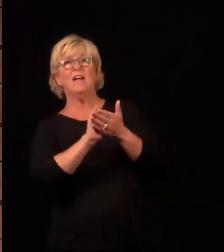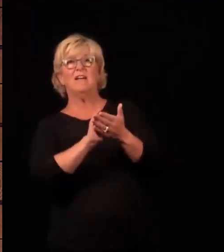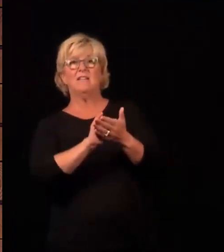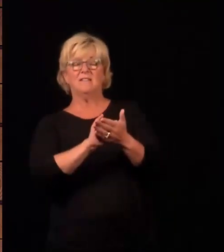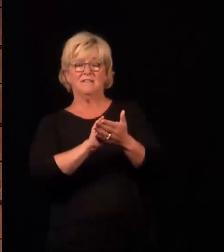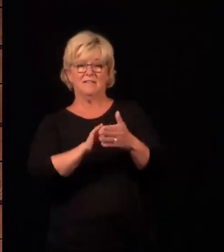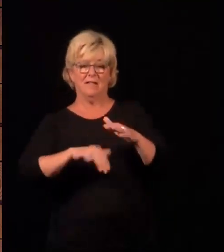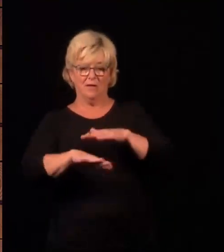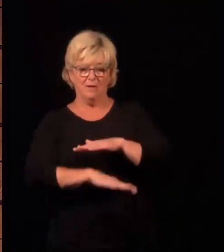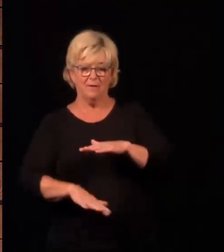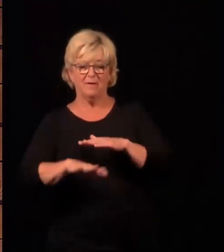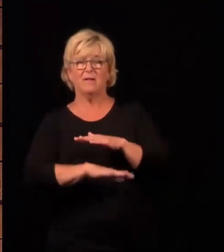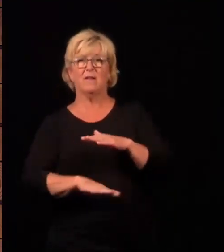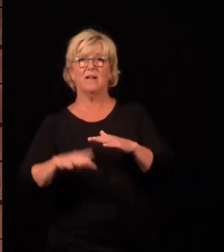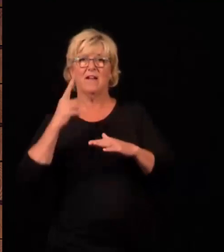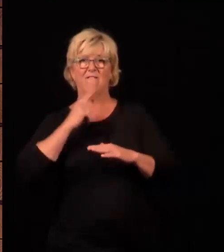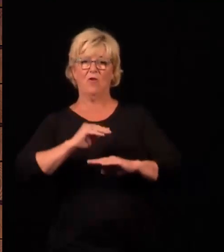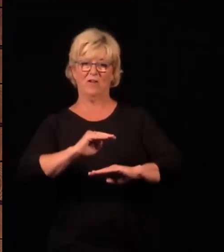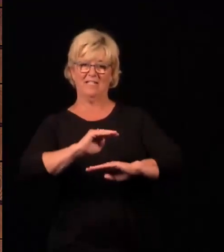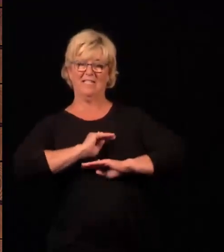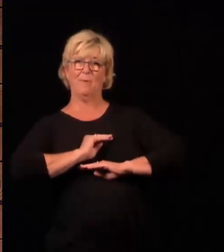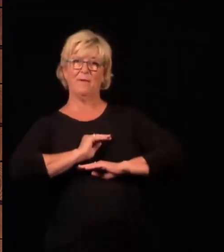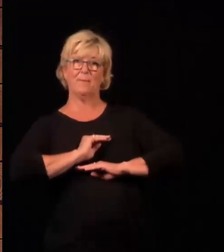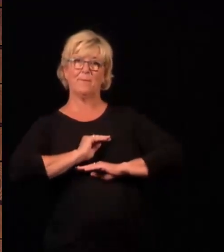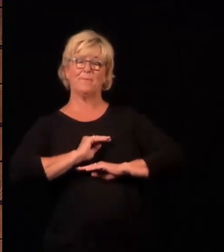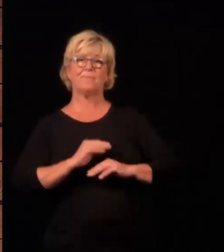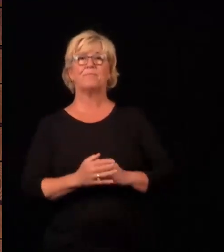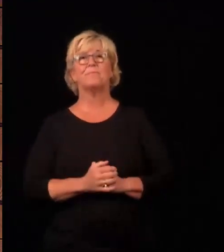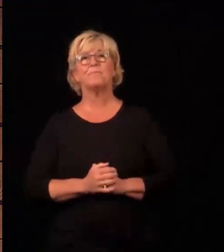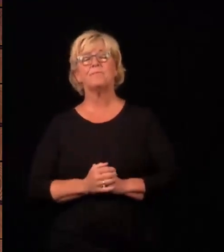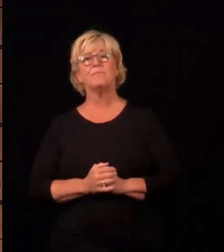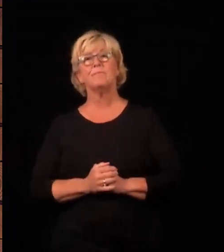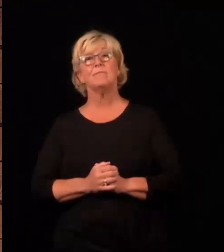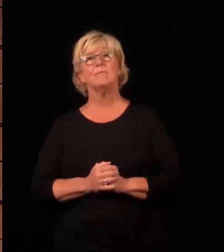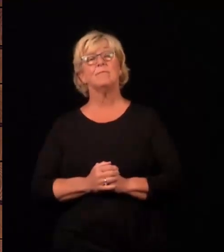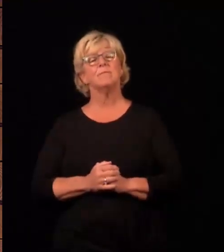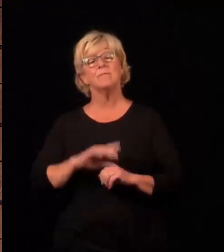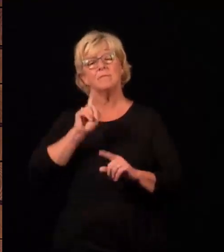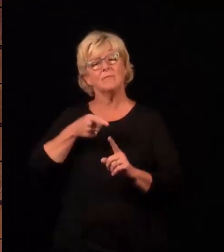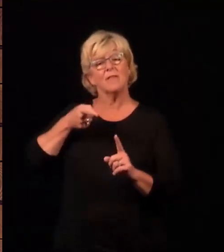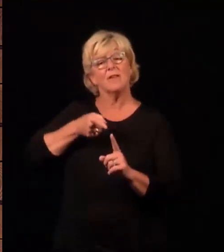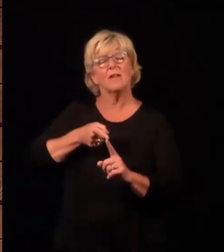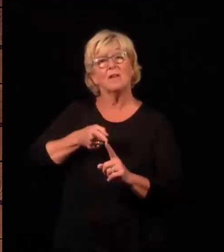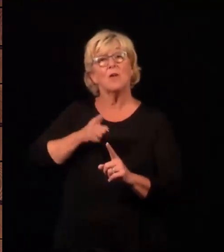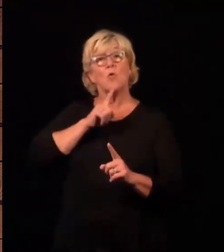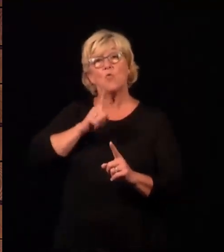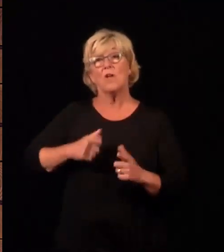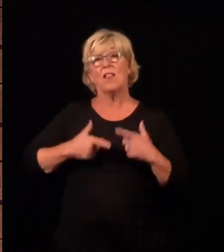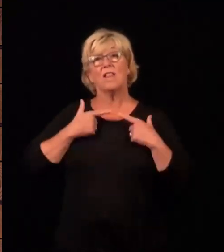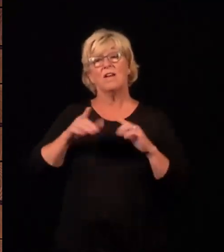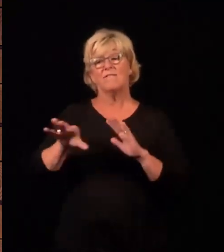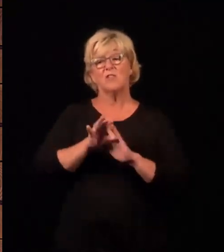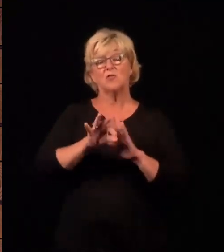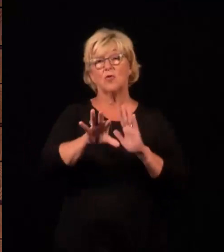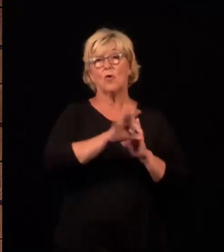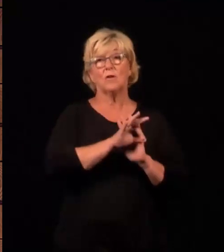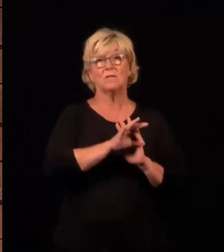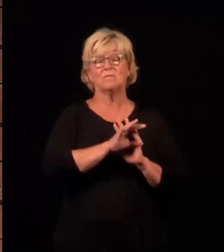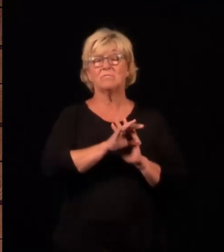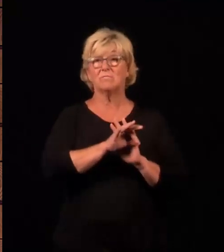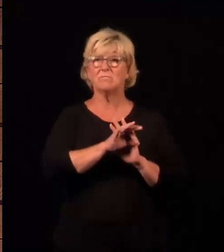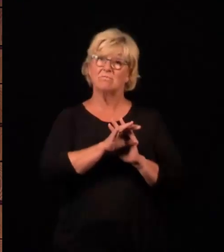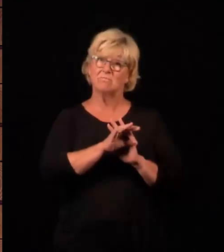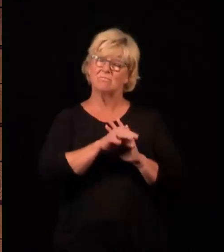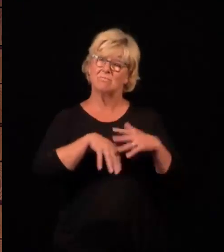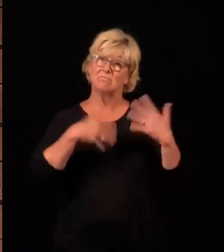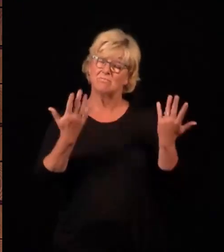theological basis for contentment. And it comes down to real life choices, to very